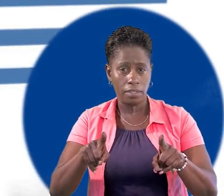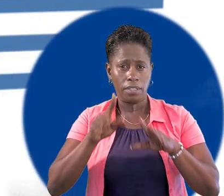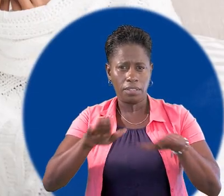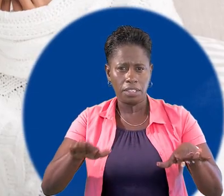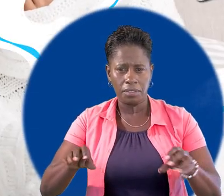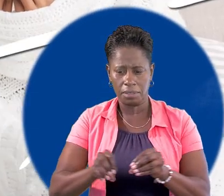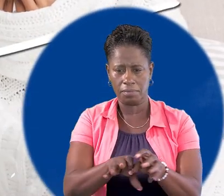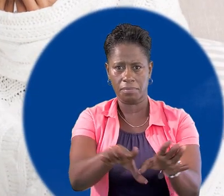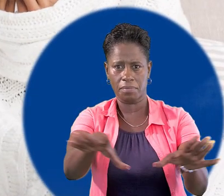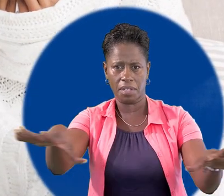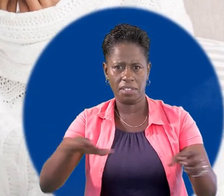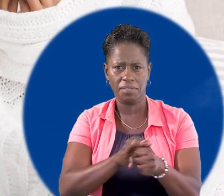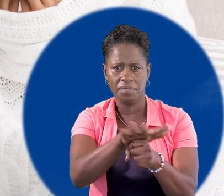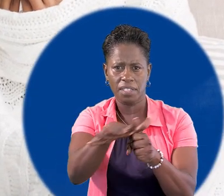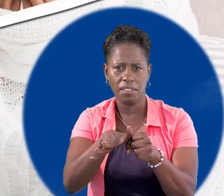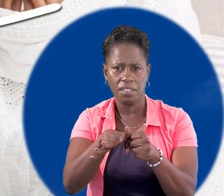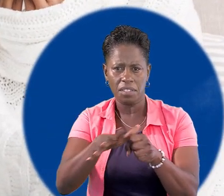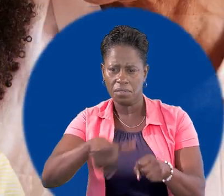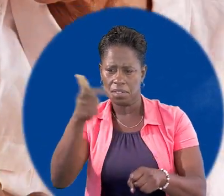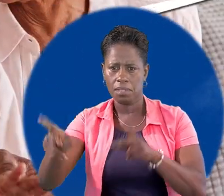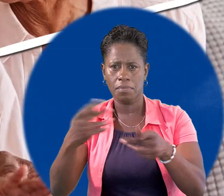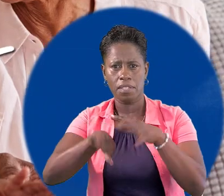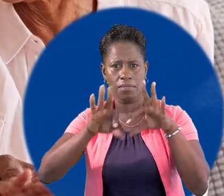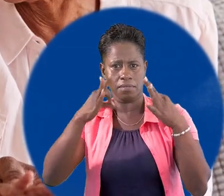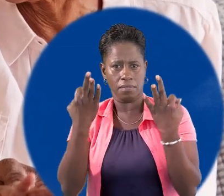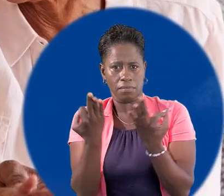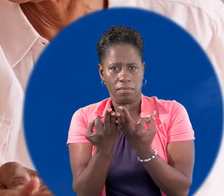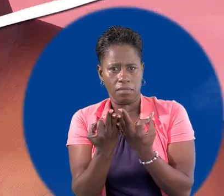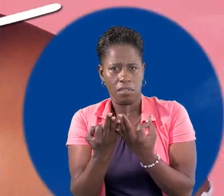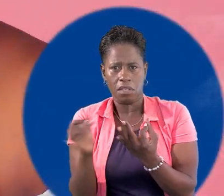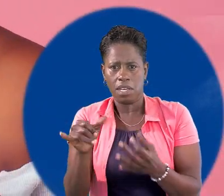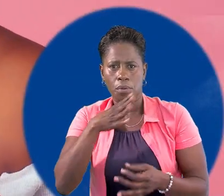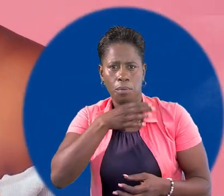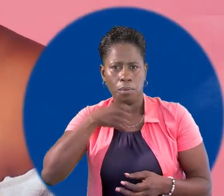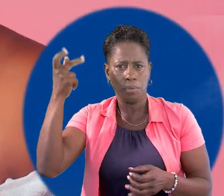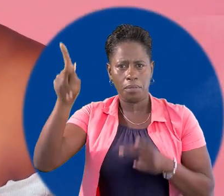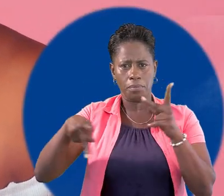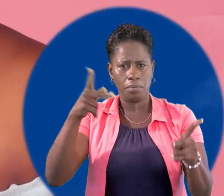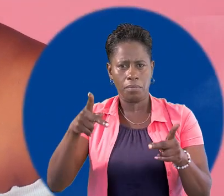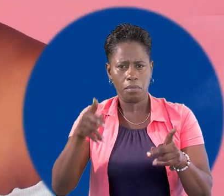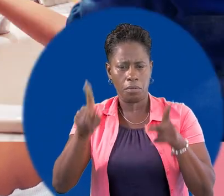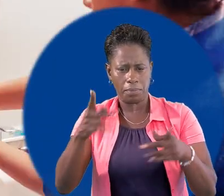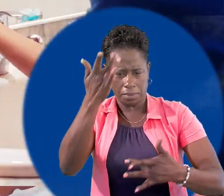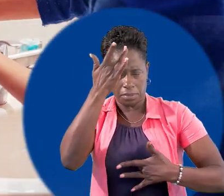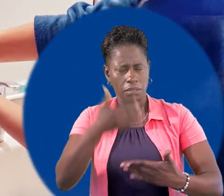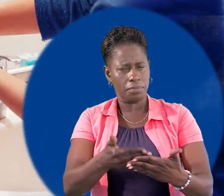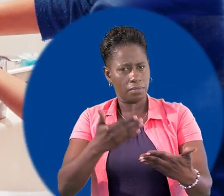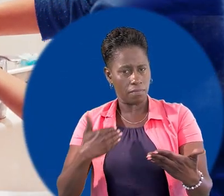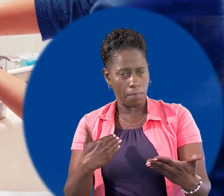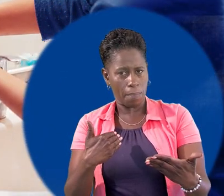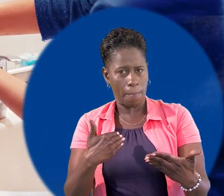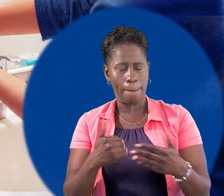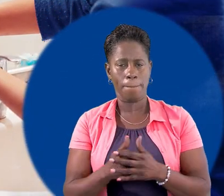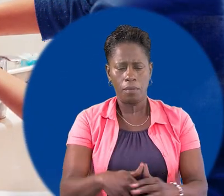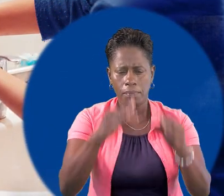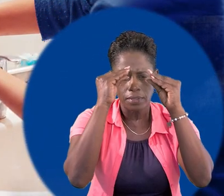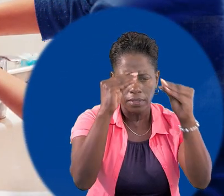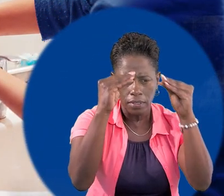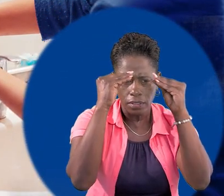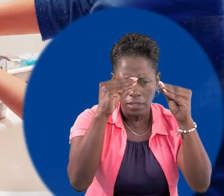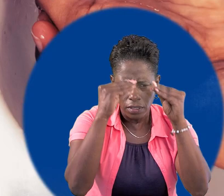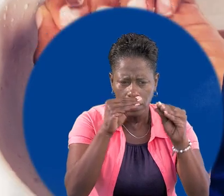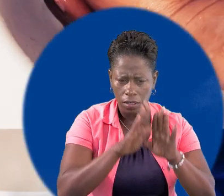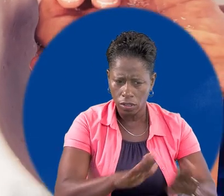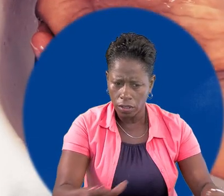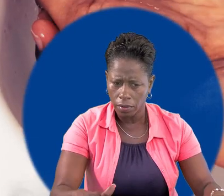virus, they can easily spread it to those more at risk, like the elderly or ill persons who have a weaker immune system. Teach the little ones in